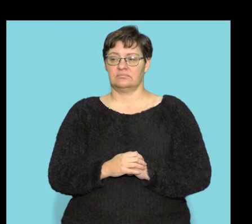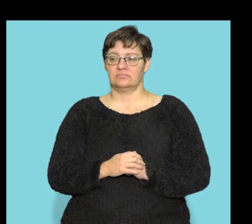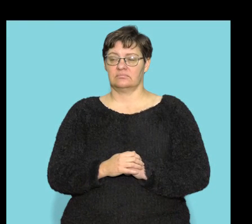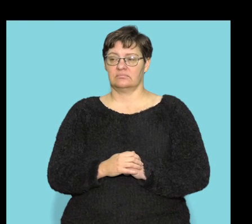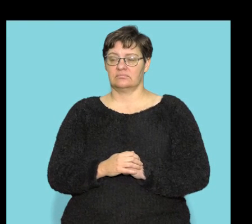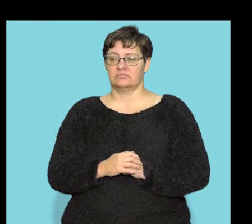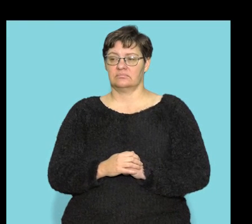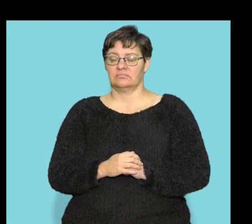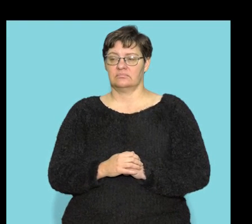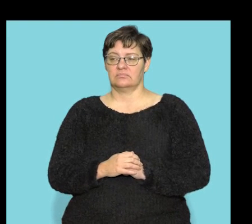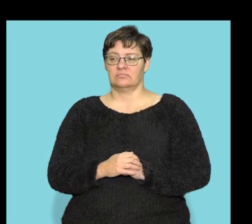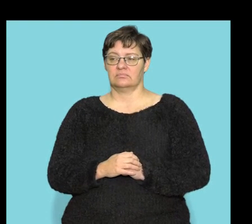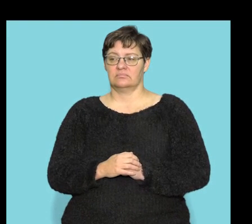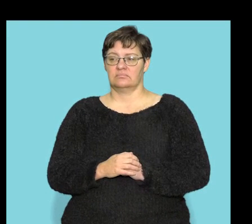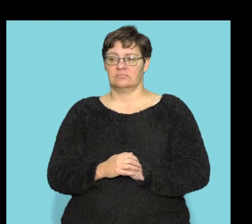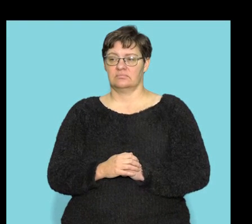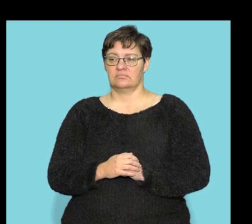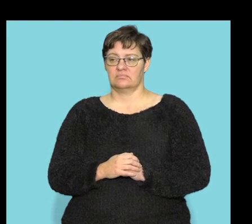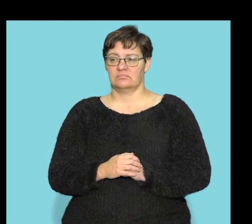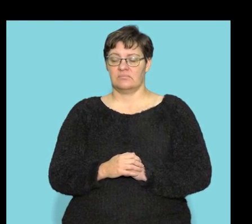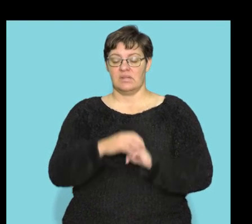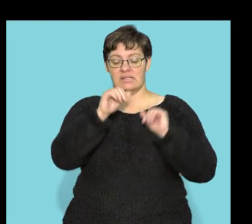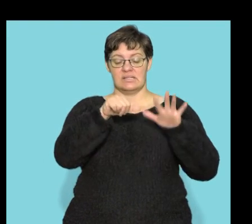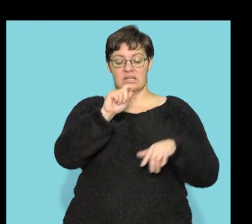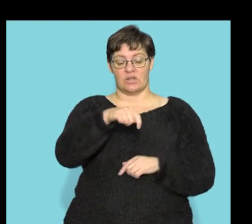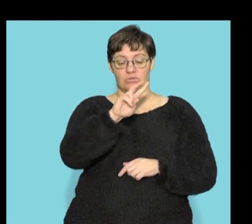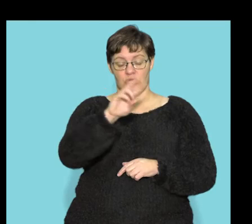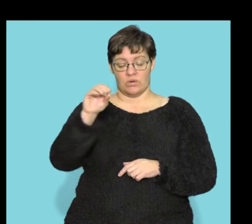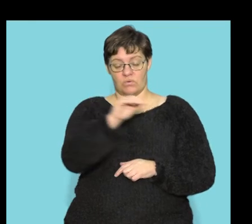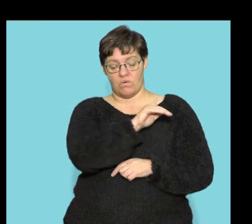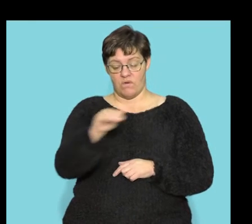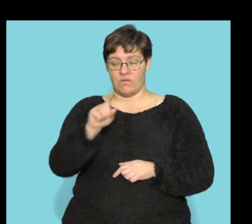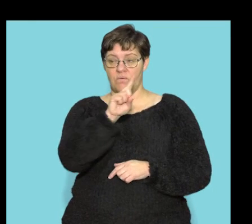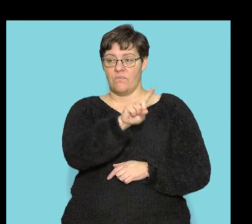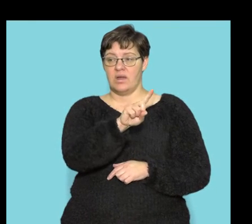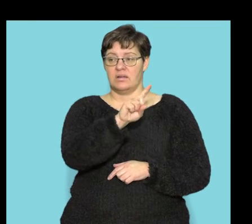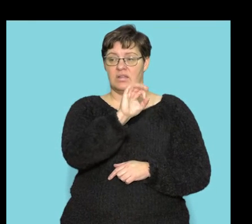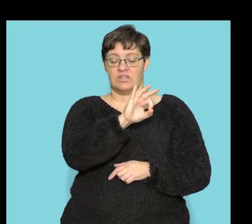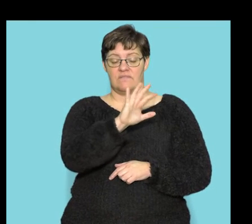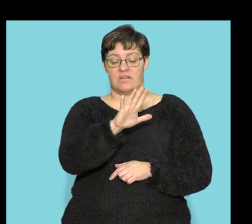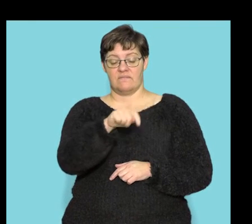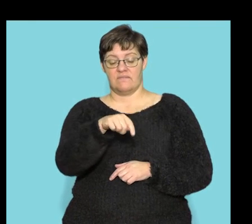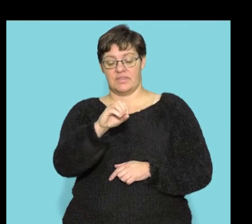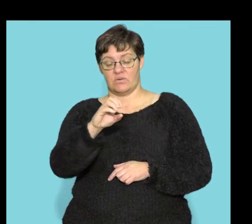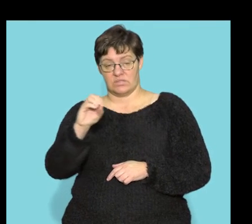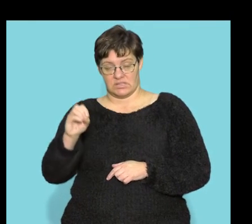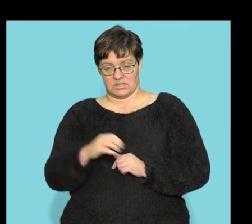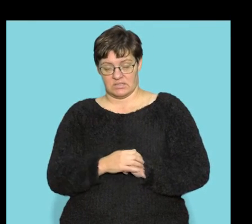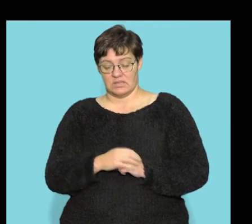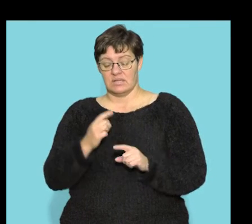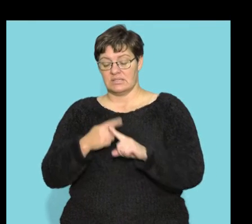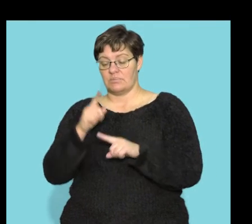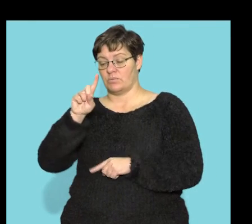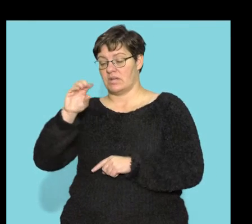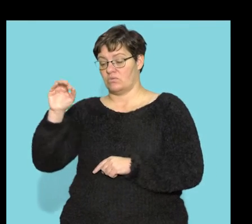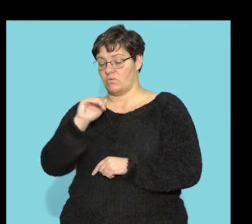previous month's salary. The increase was 16,200 over the previous month's salary times 100 over